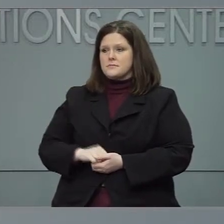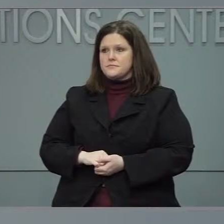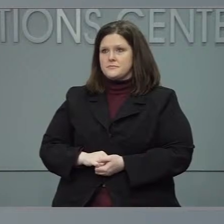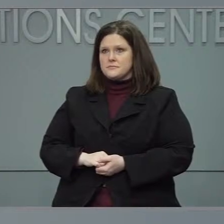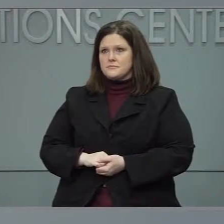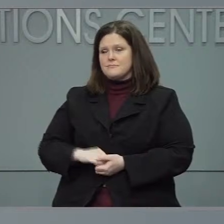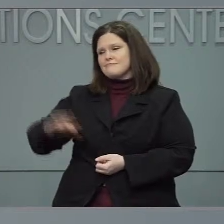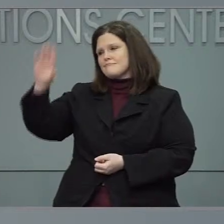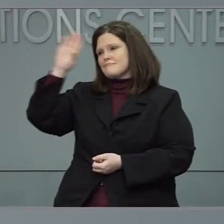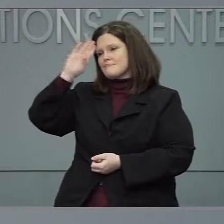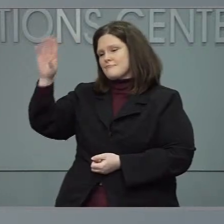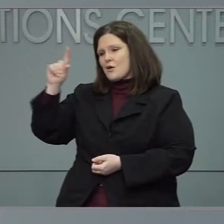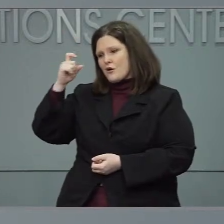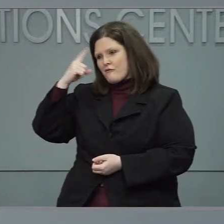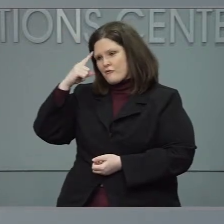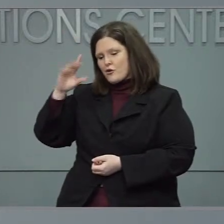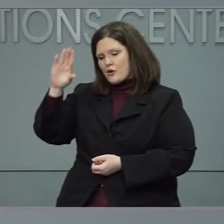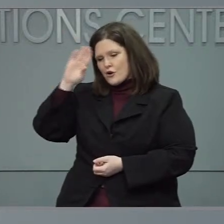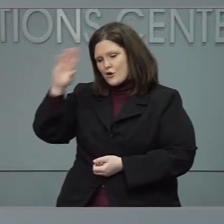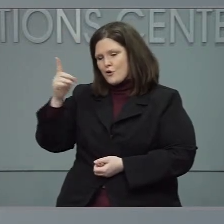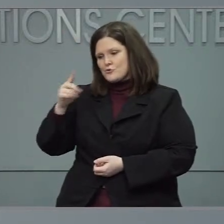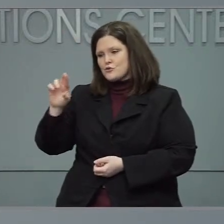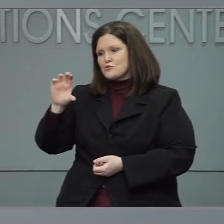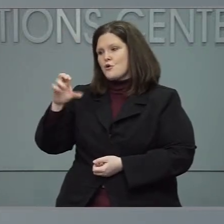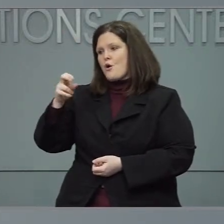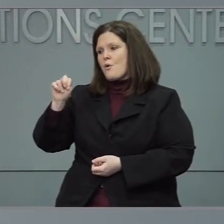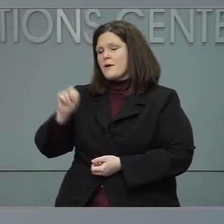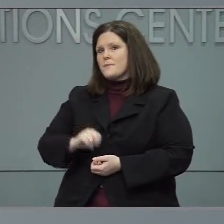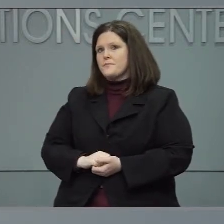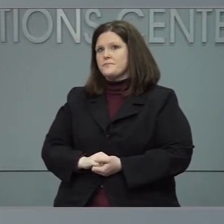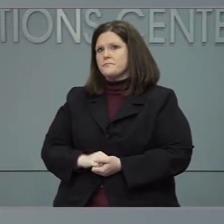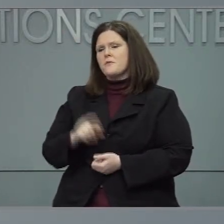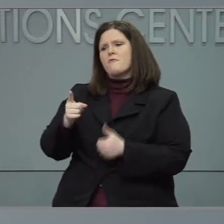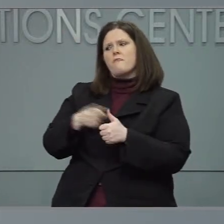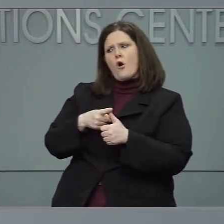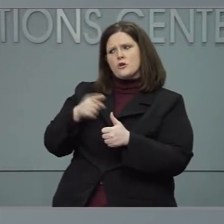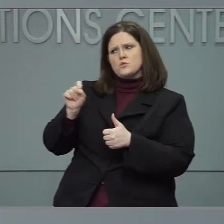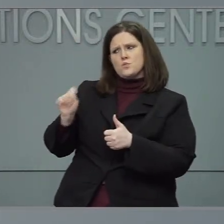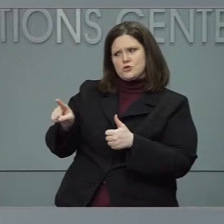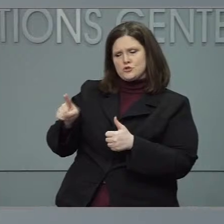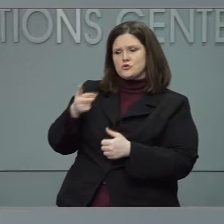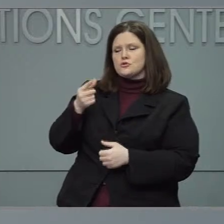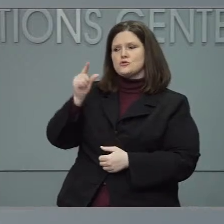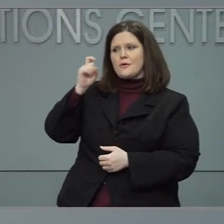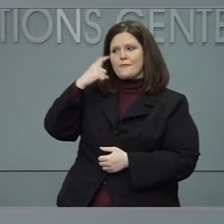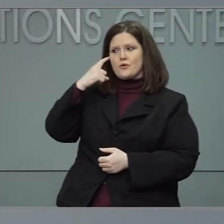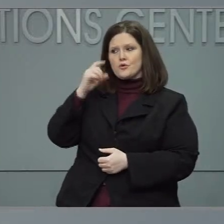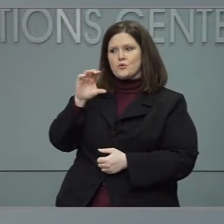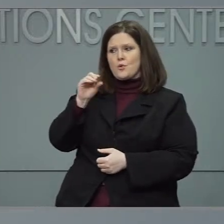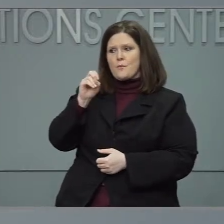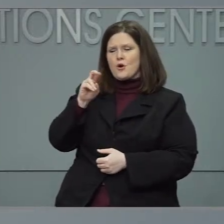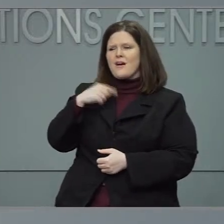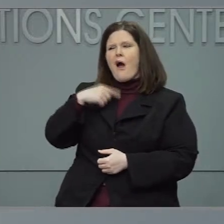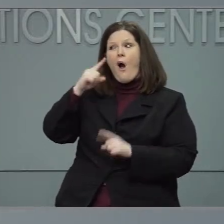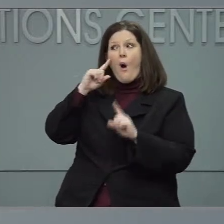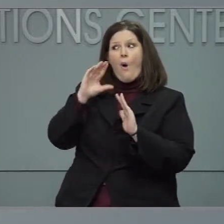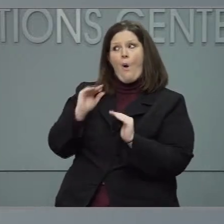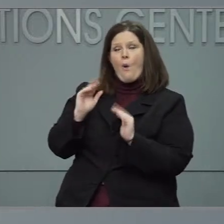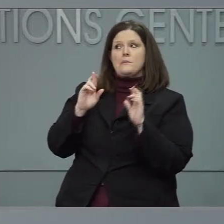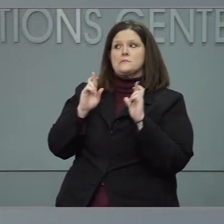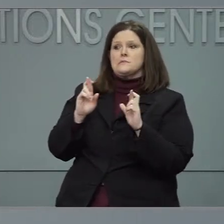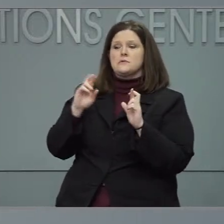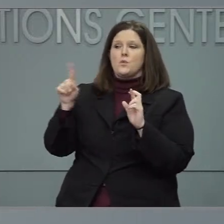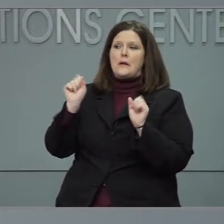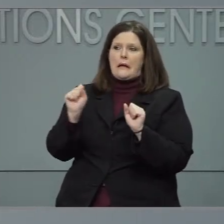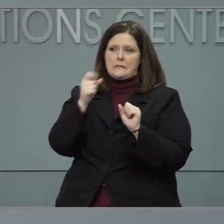Hi, Governor. Hi, Dr. Cohen. First, for Governor Cooper, I was just hoping you could explain a little